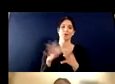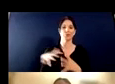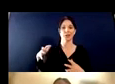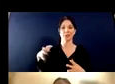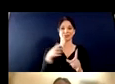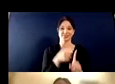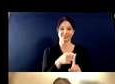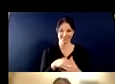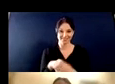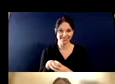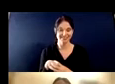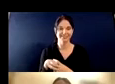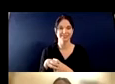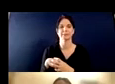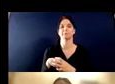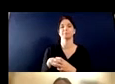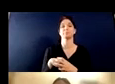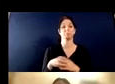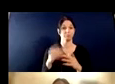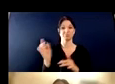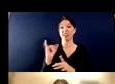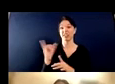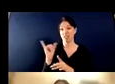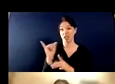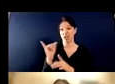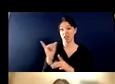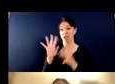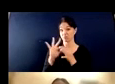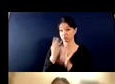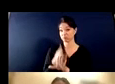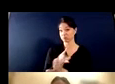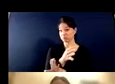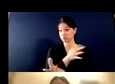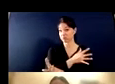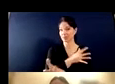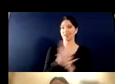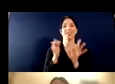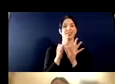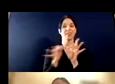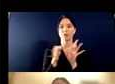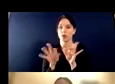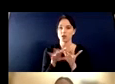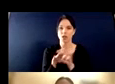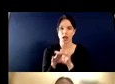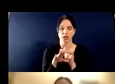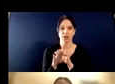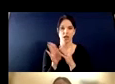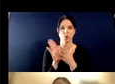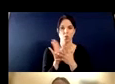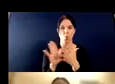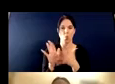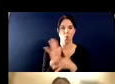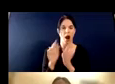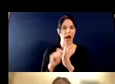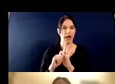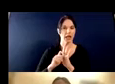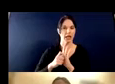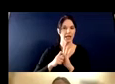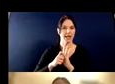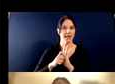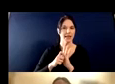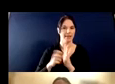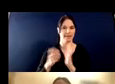earlier, early access to a language-rich environment is so important to developing language. And again, it doesn't